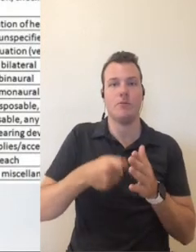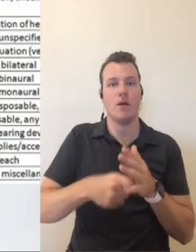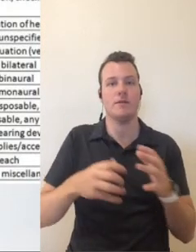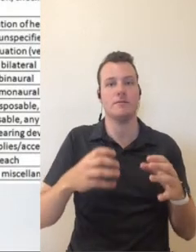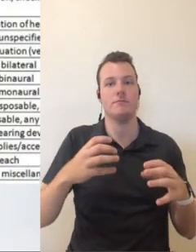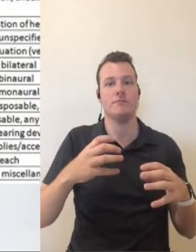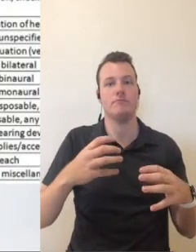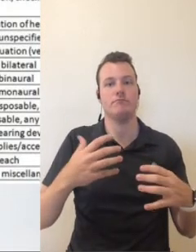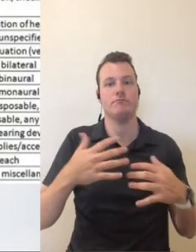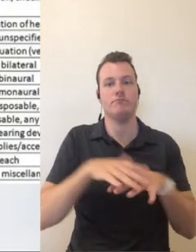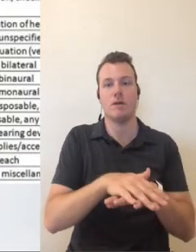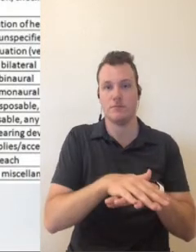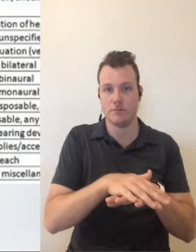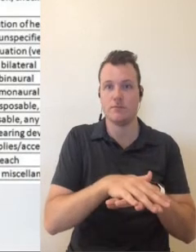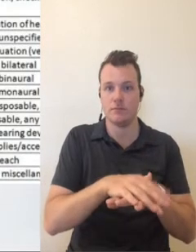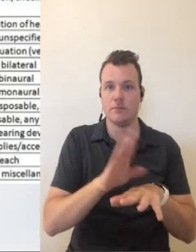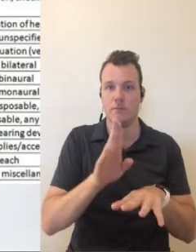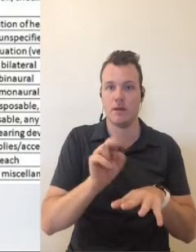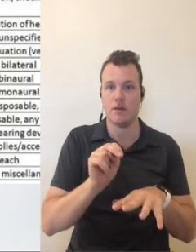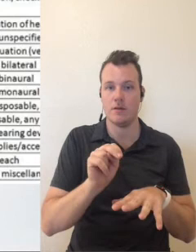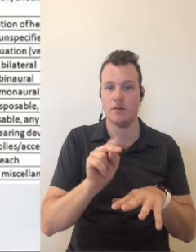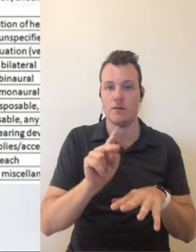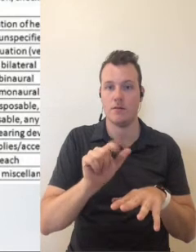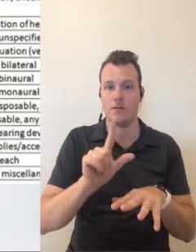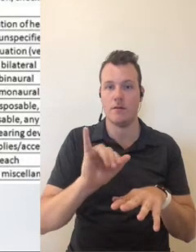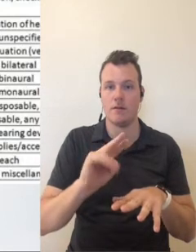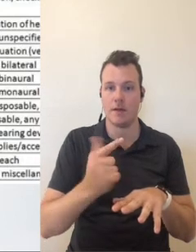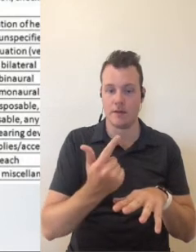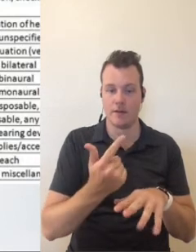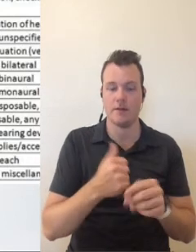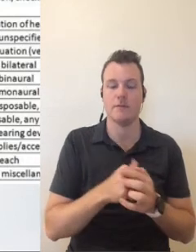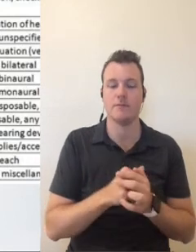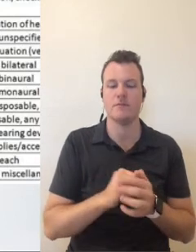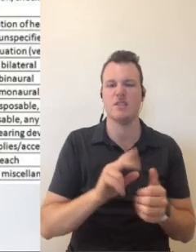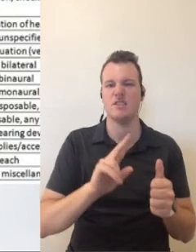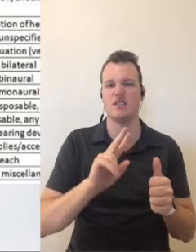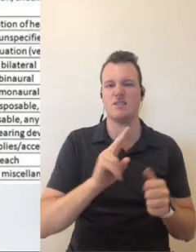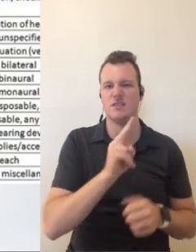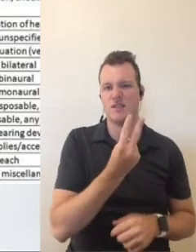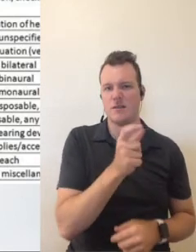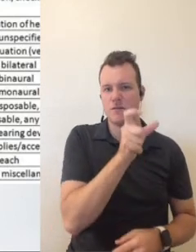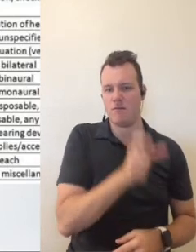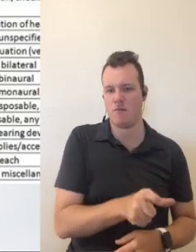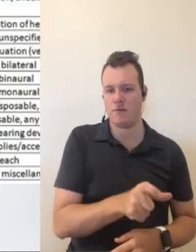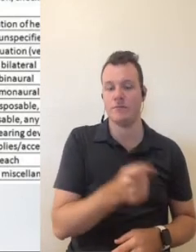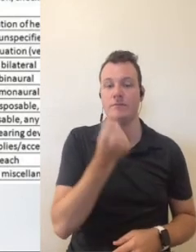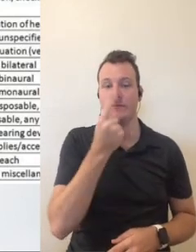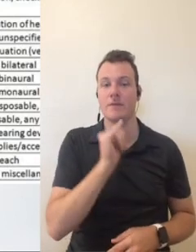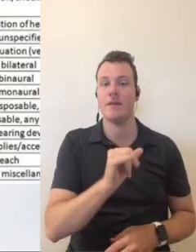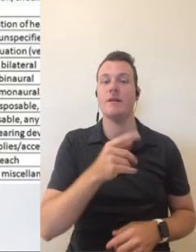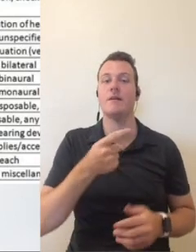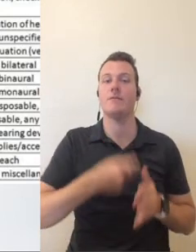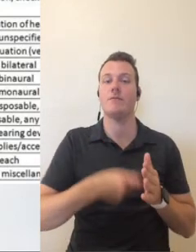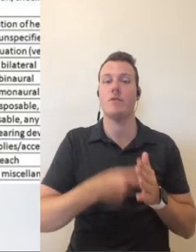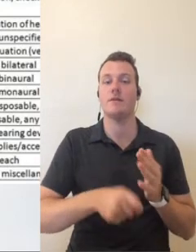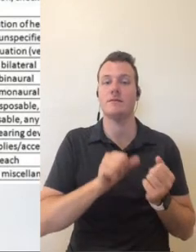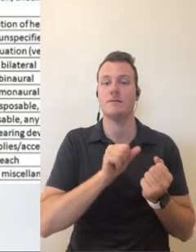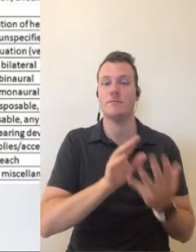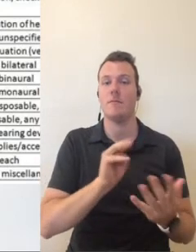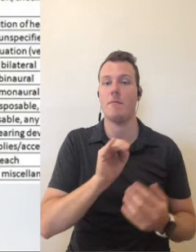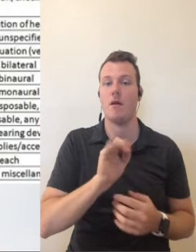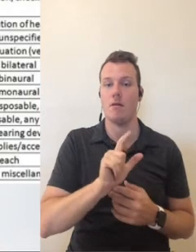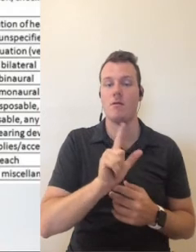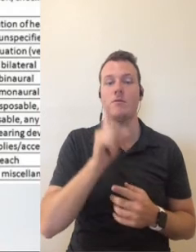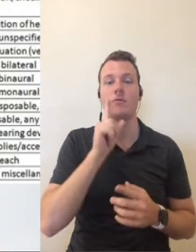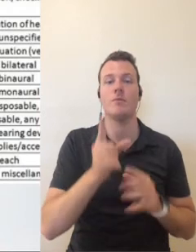there on the on the second column is that pricing model is going